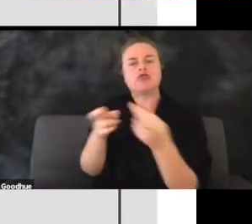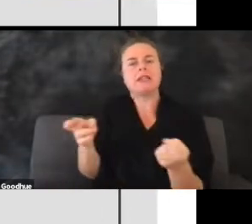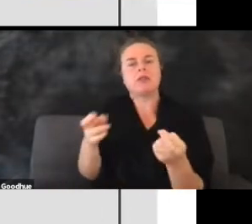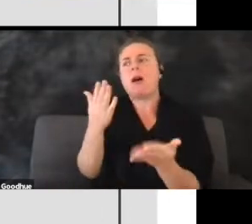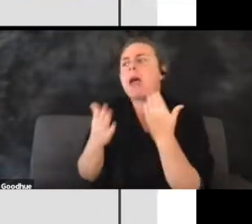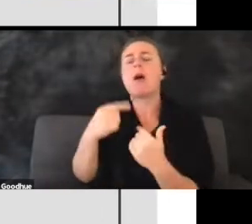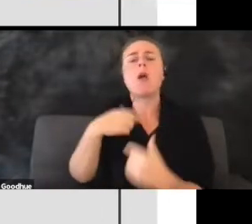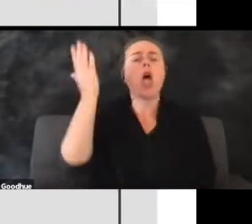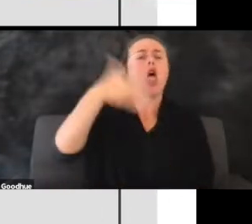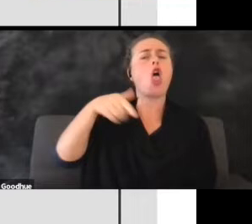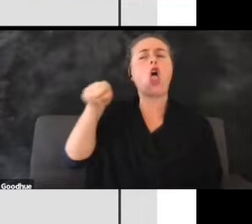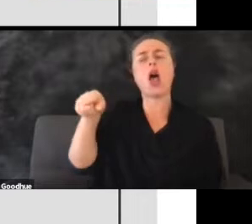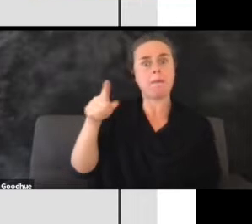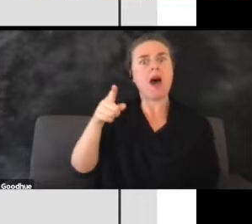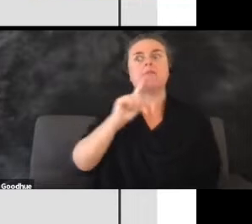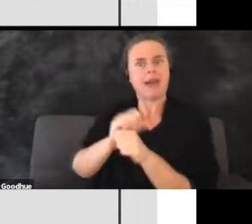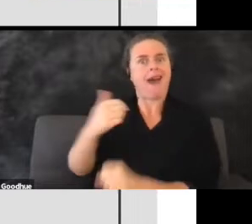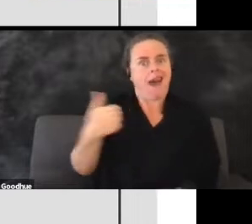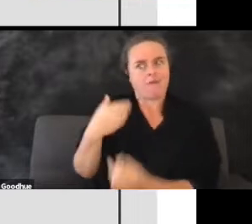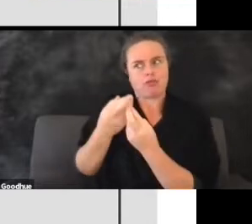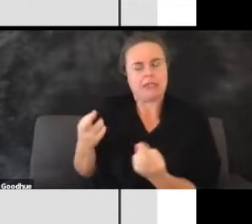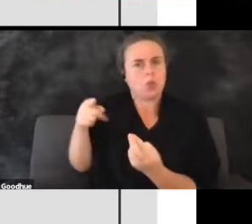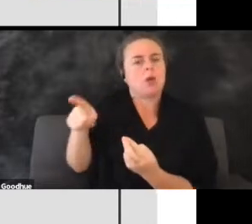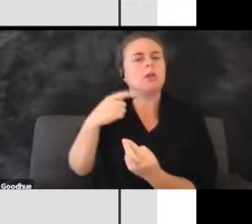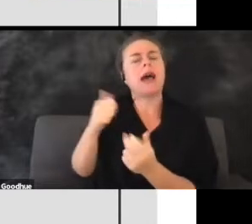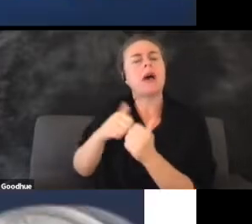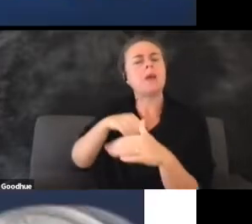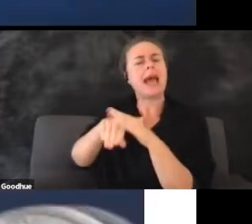sight is what we're really going to be talking about today.